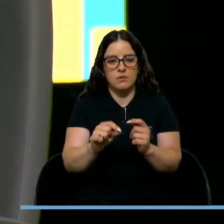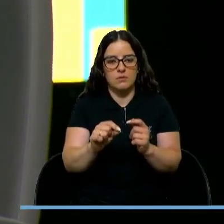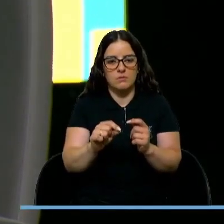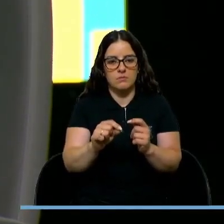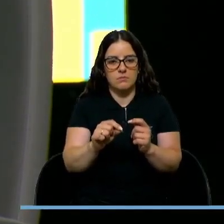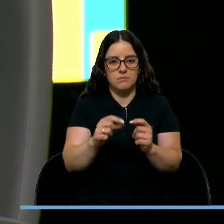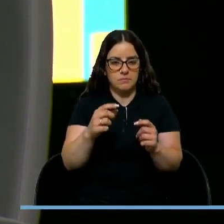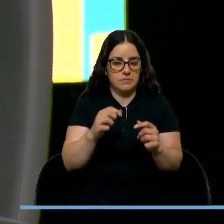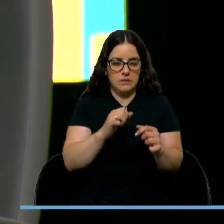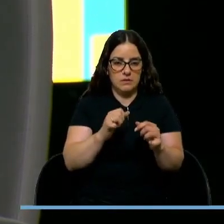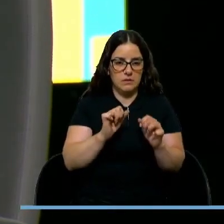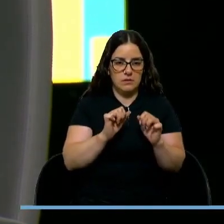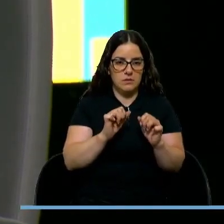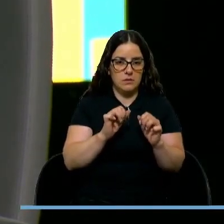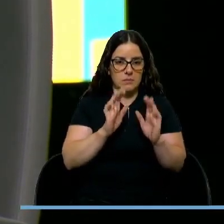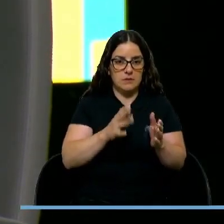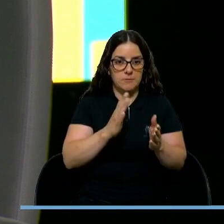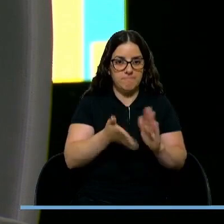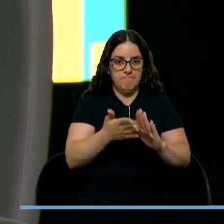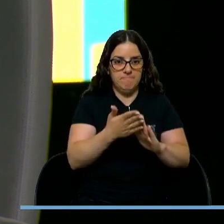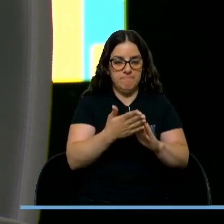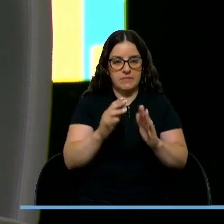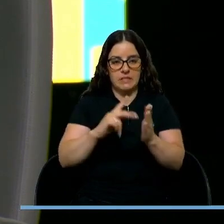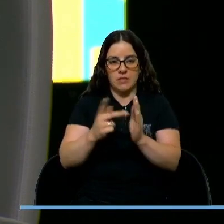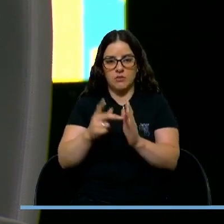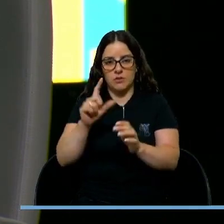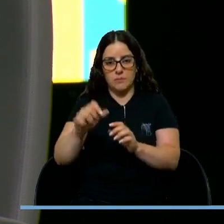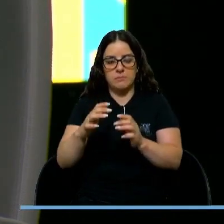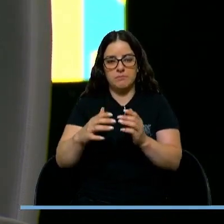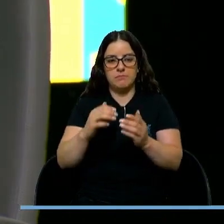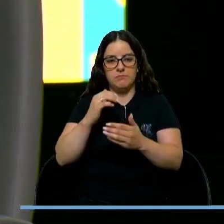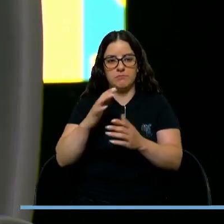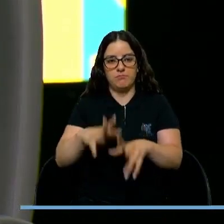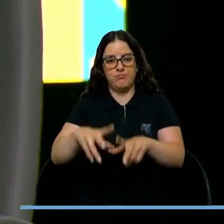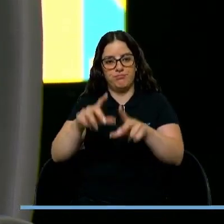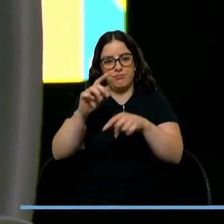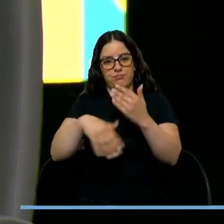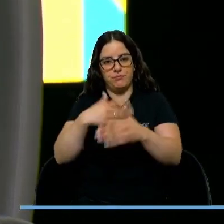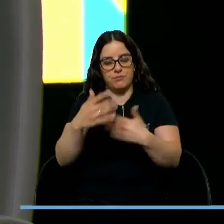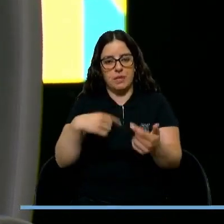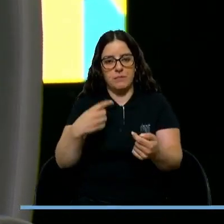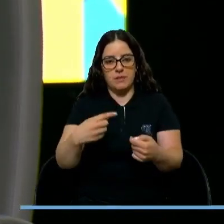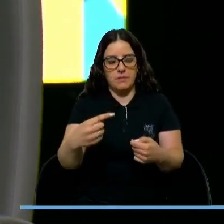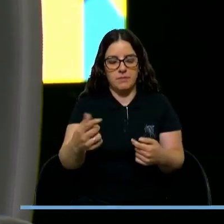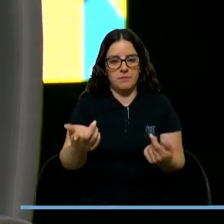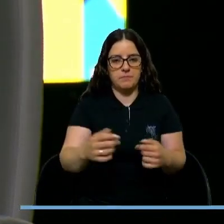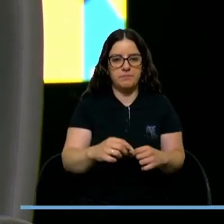technology, which is moving every day. How